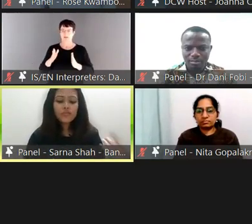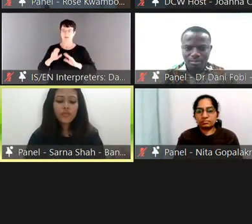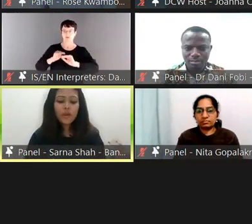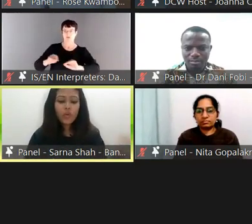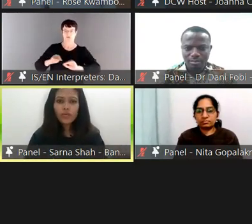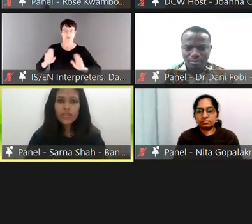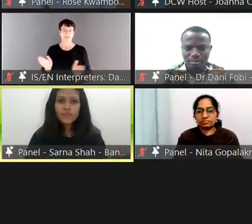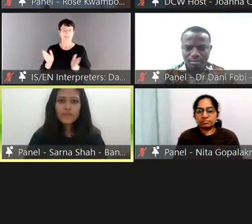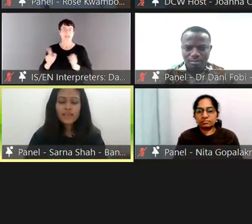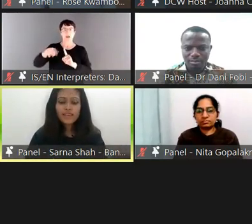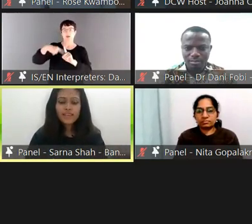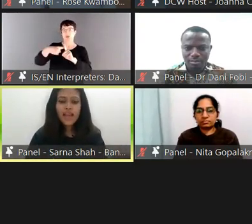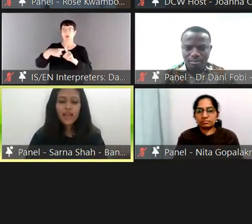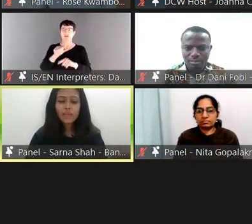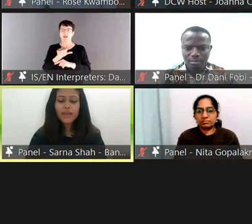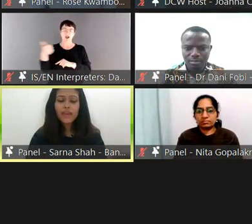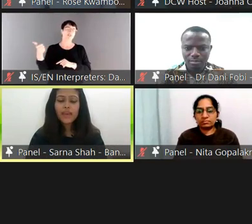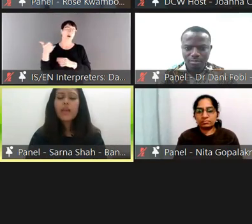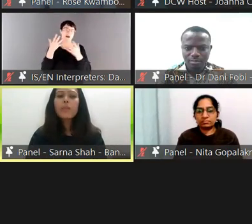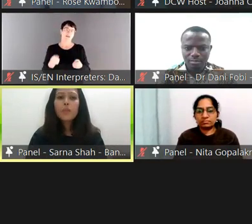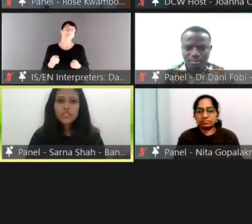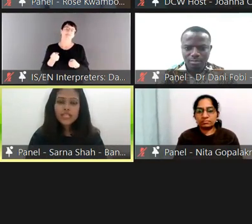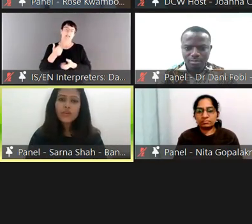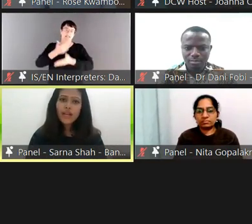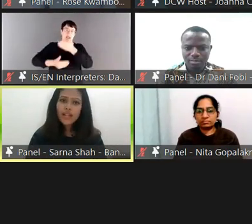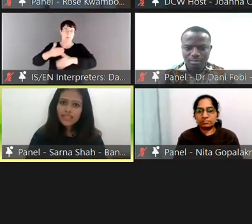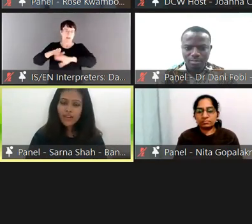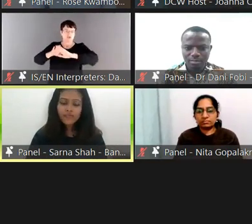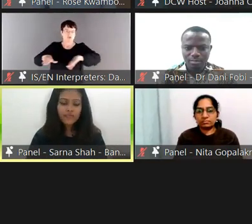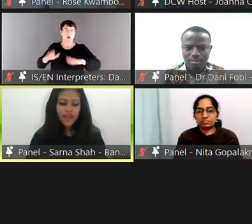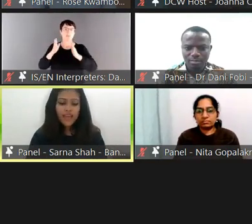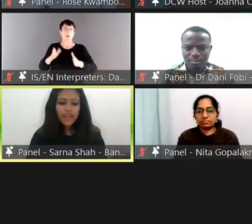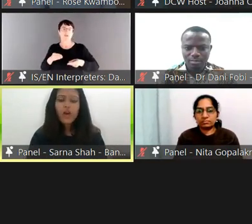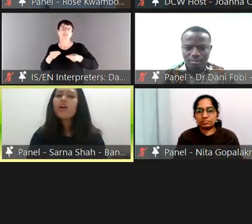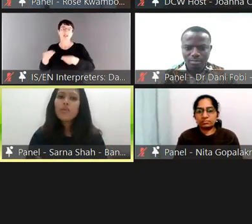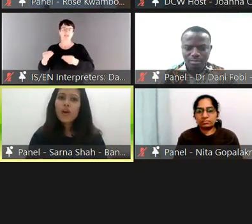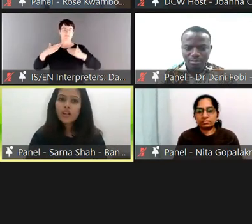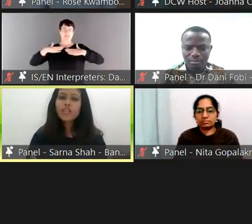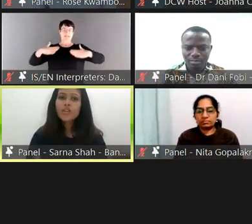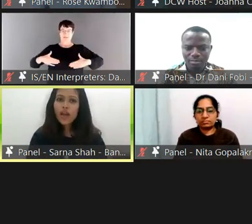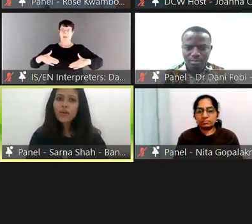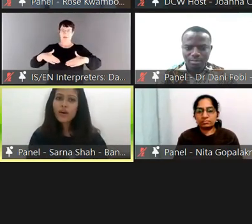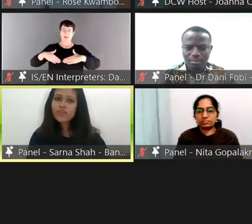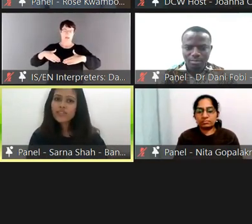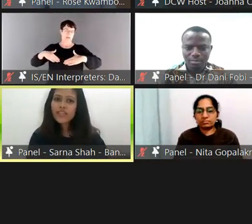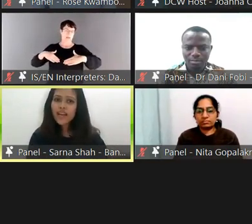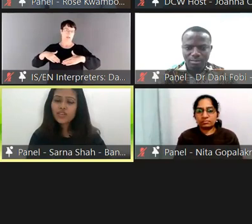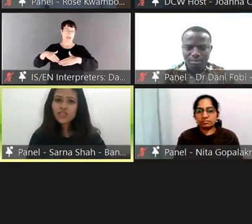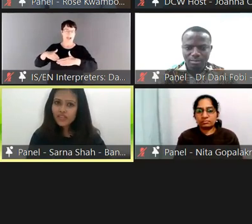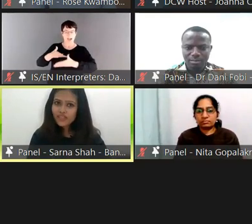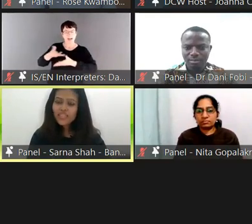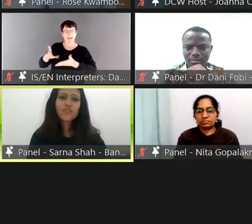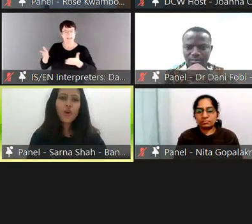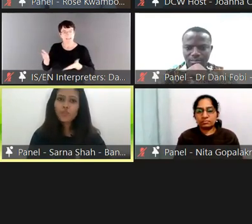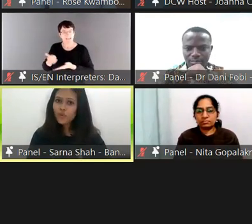Well, taking from my own experience, I am a multilingual deaf. You already know about the three kinds